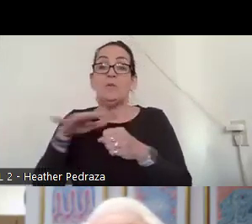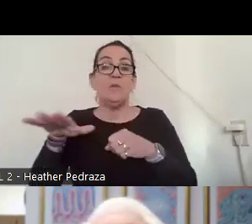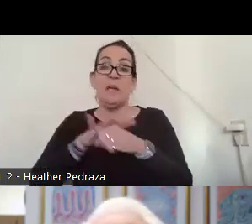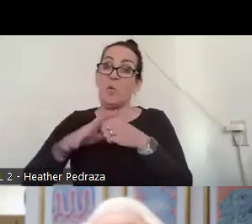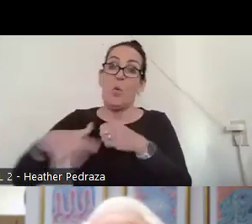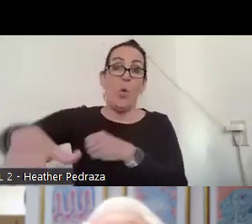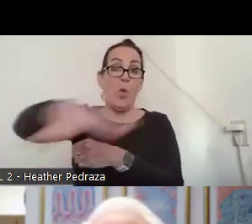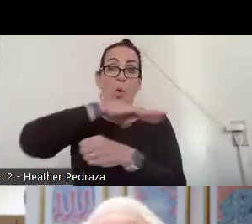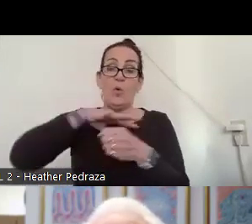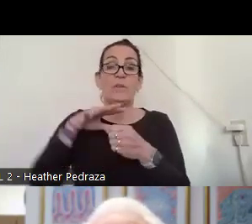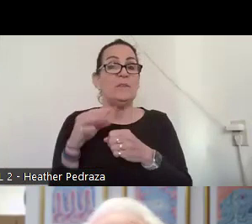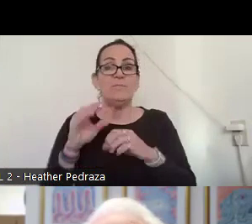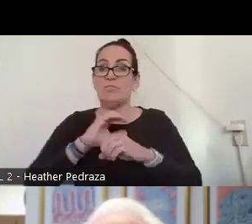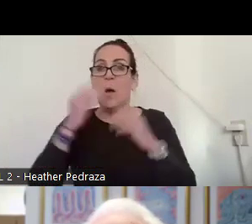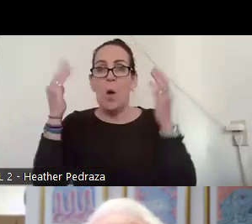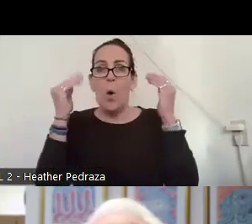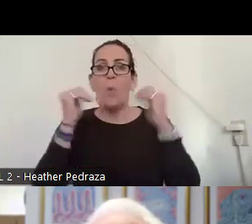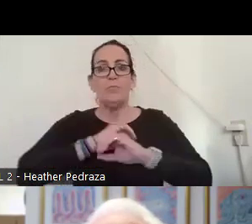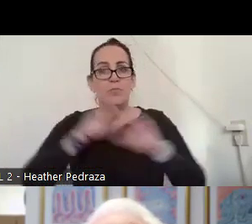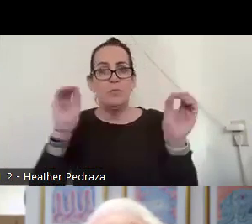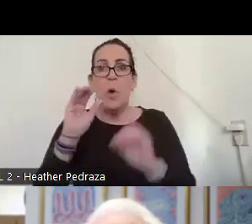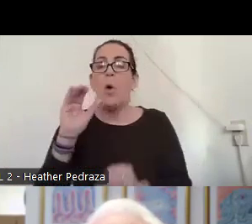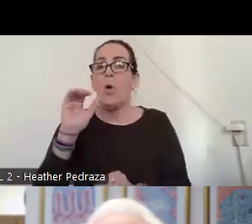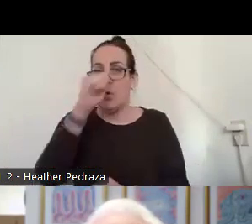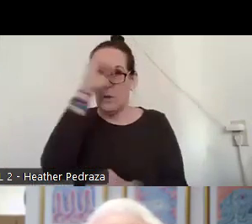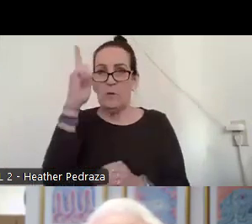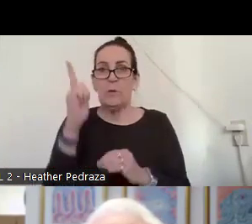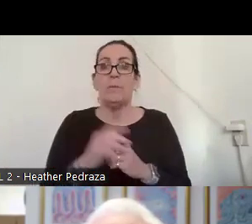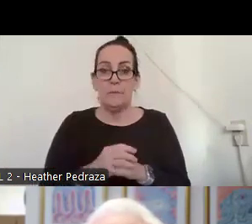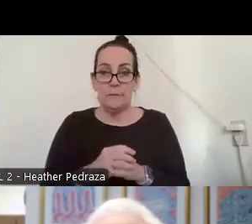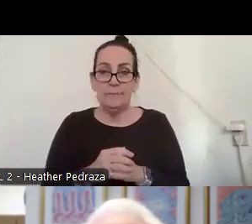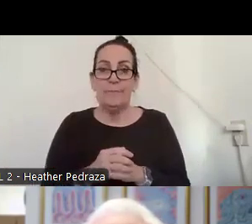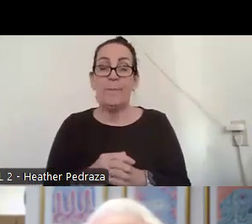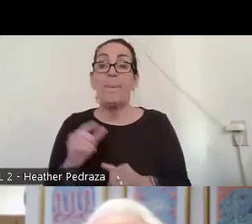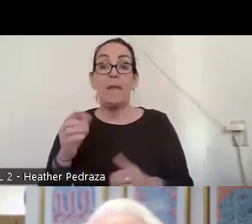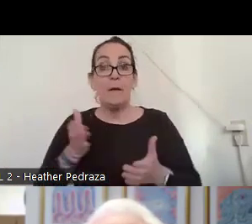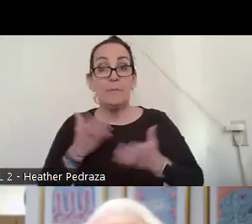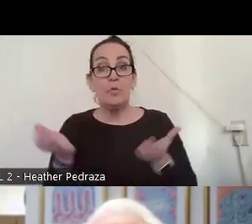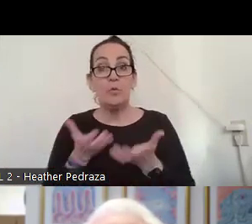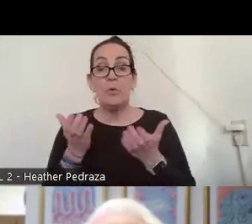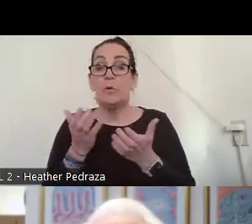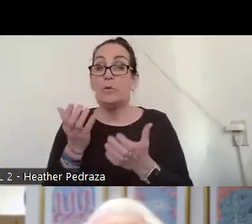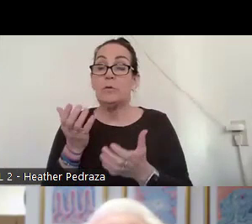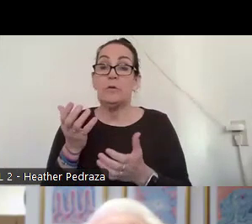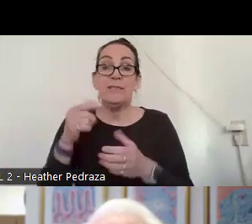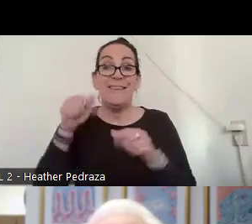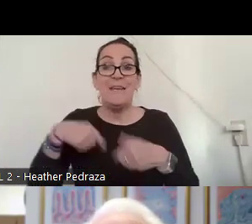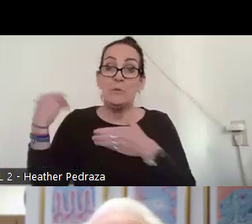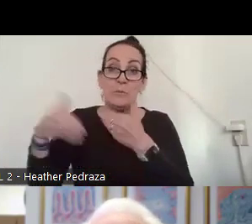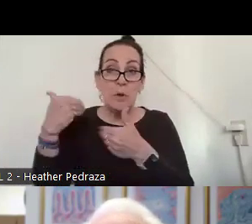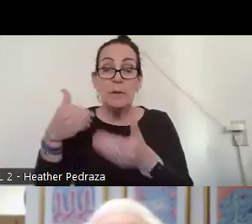disease. So I want to say that I'm really encouraged by the progress being made, and